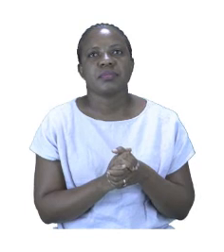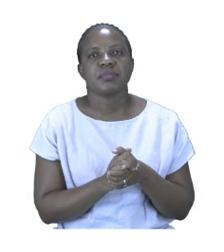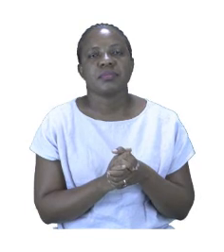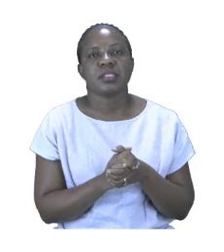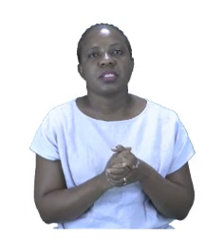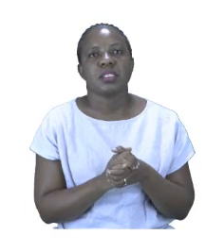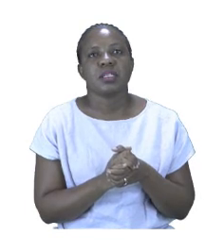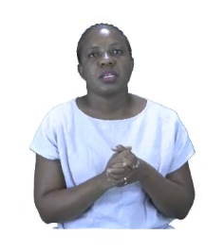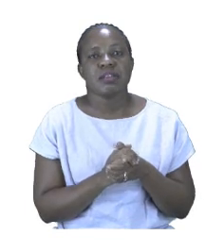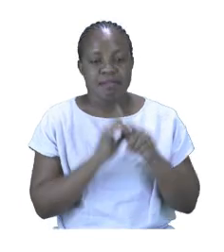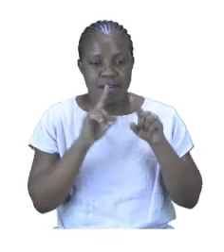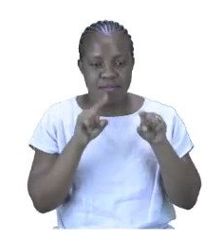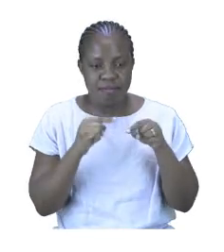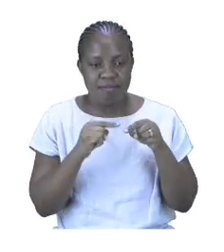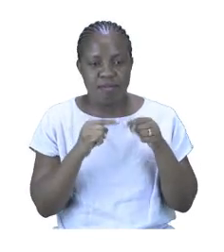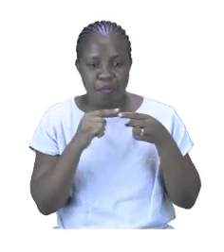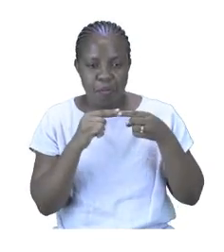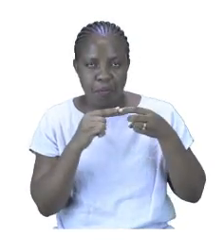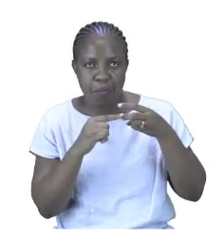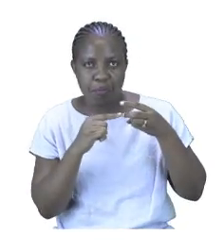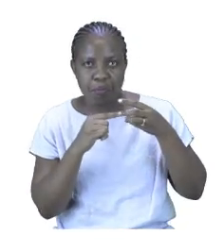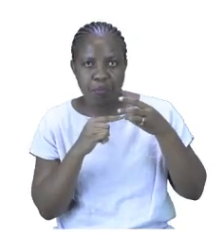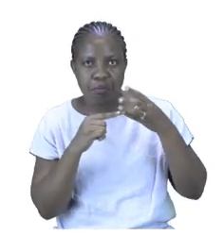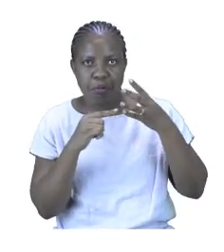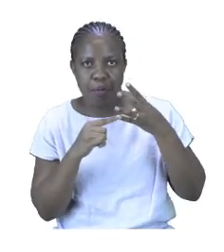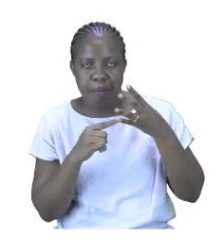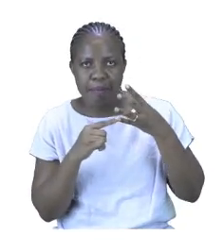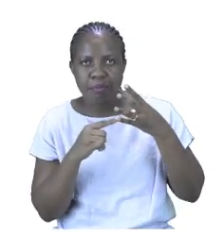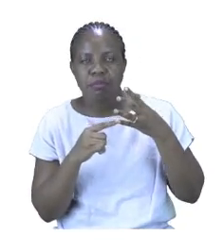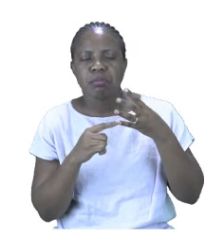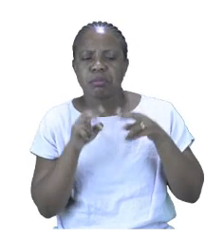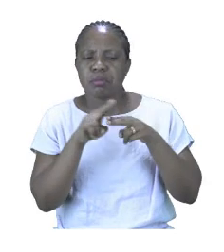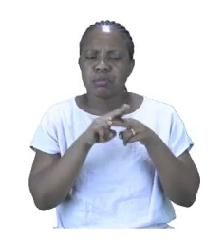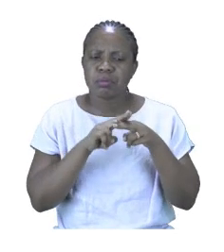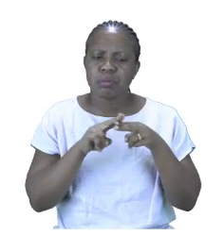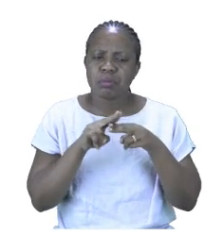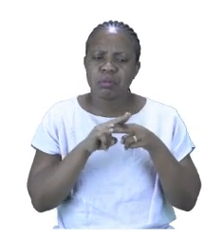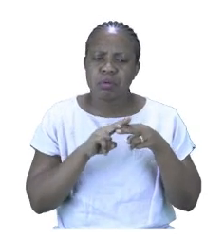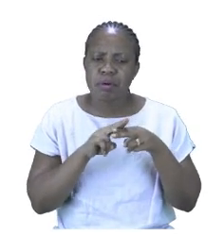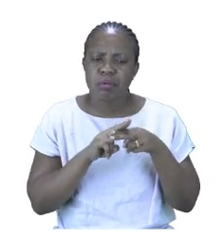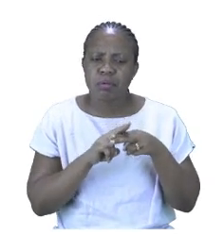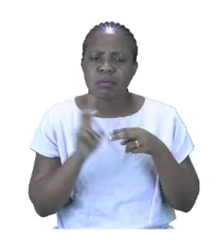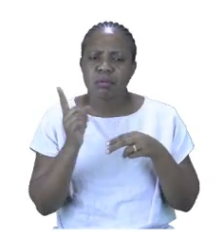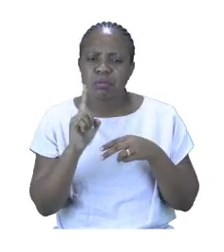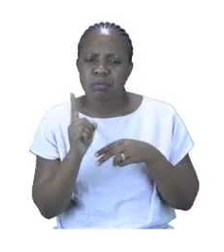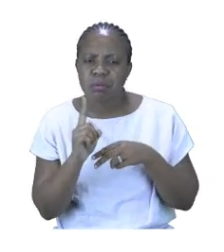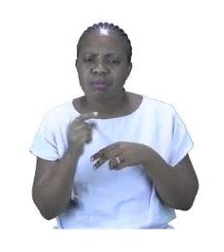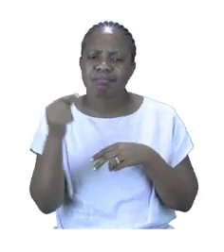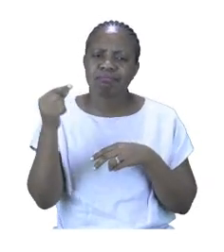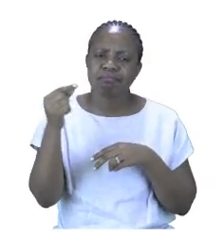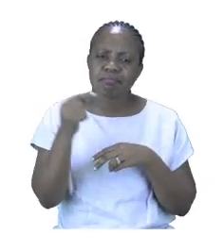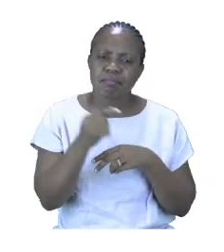the following things? Is it grams or kilograms?